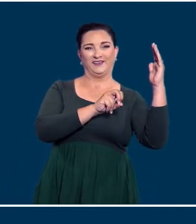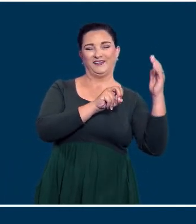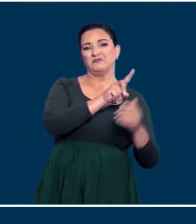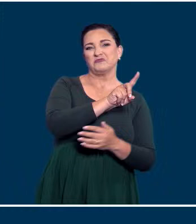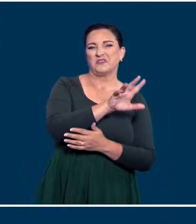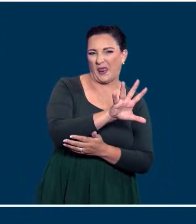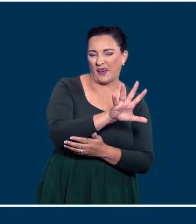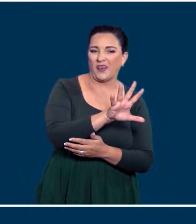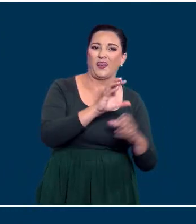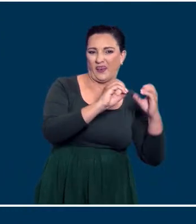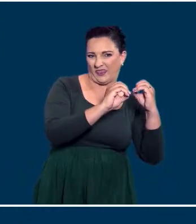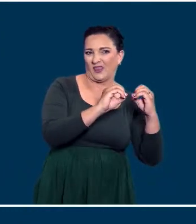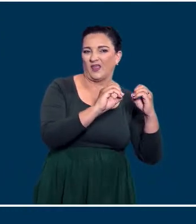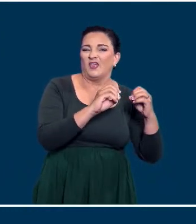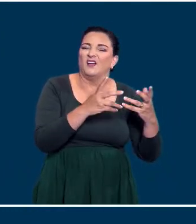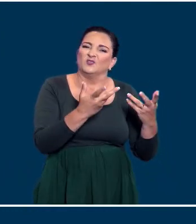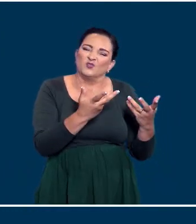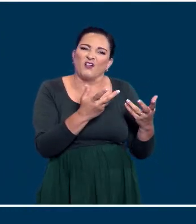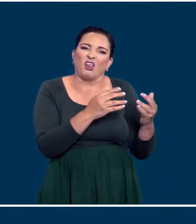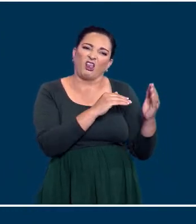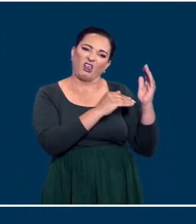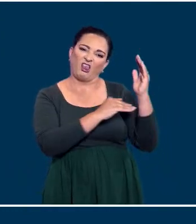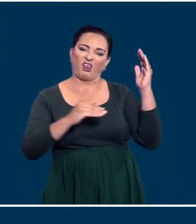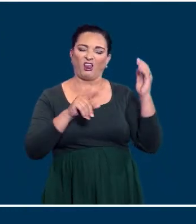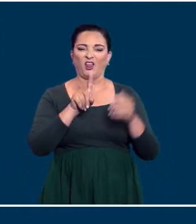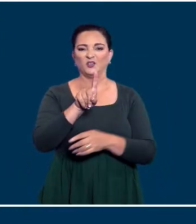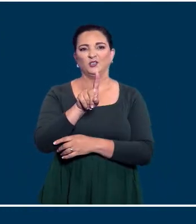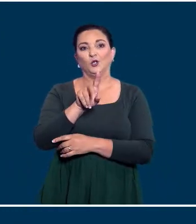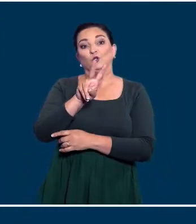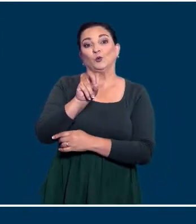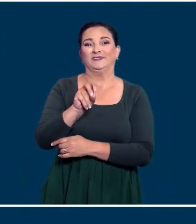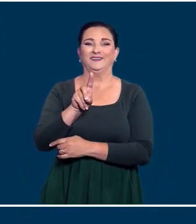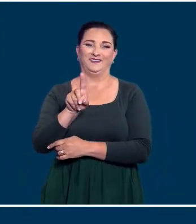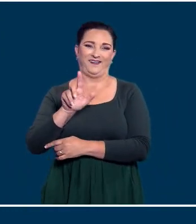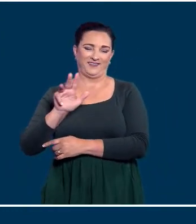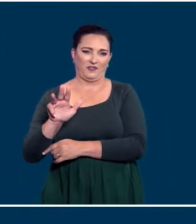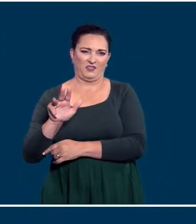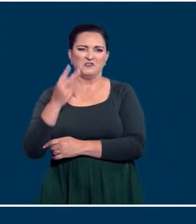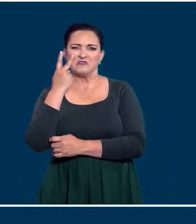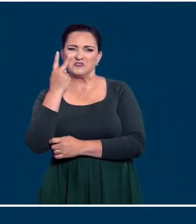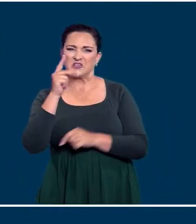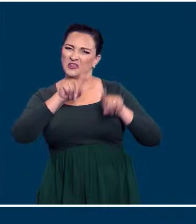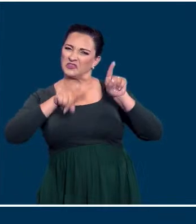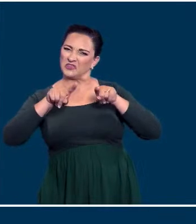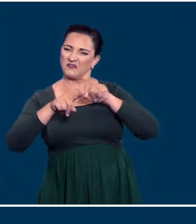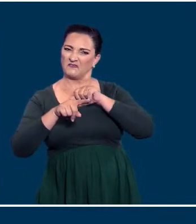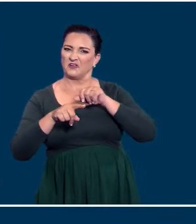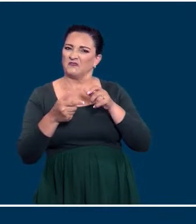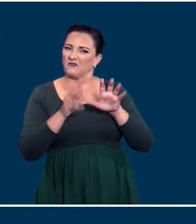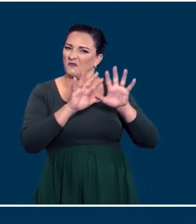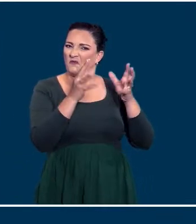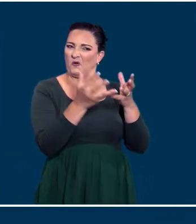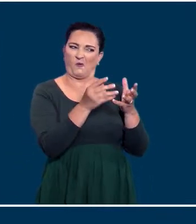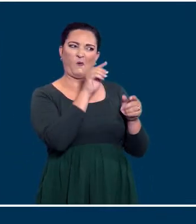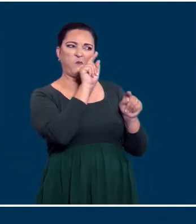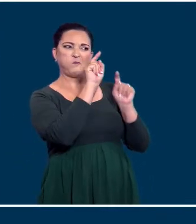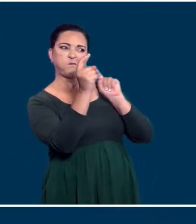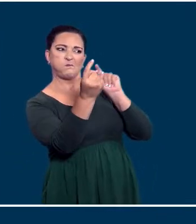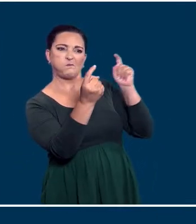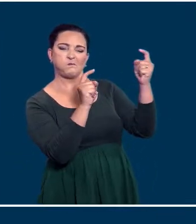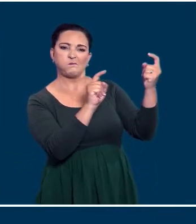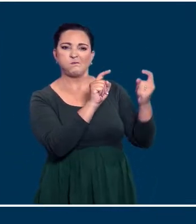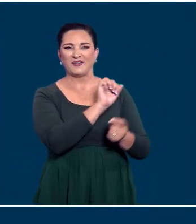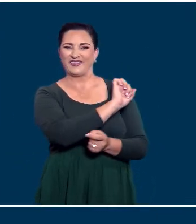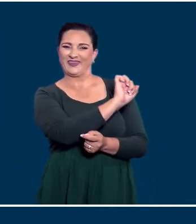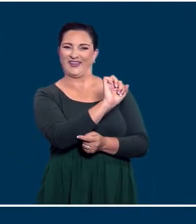real GDP growth is in white, and then you've got different parts of the world and what their real GDP looks like. If you look